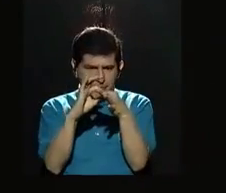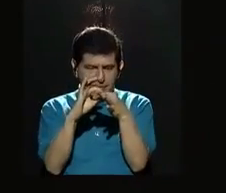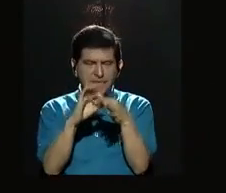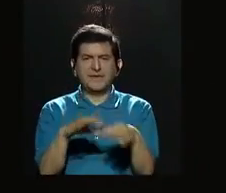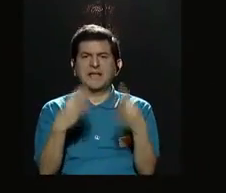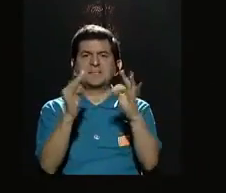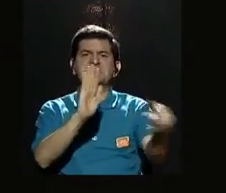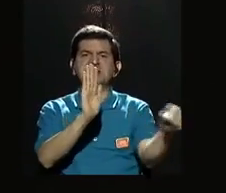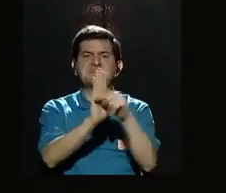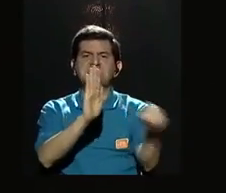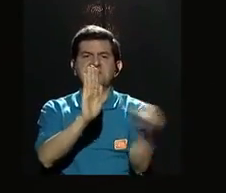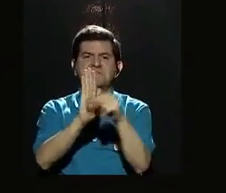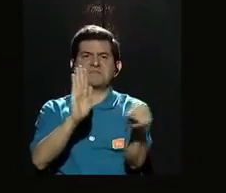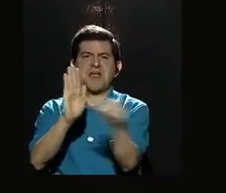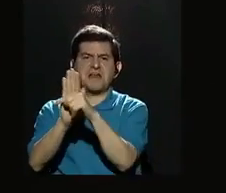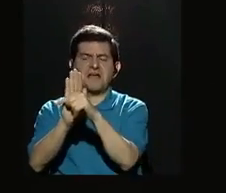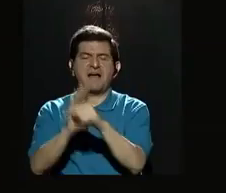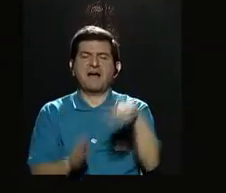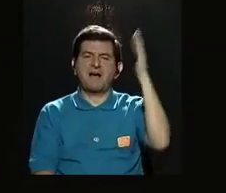popular political discourse.